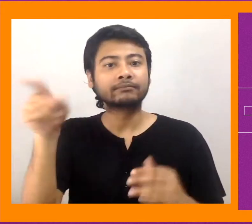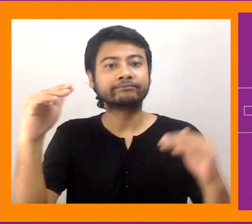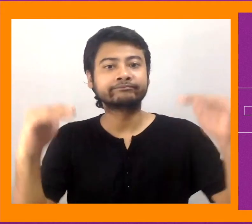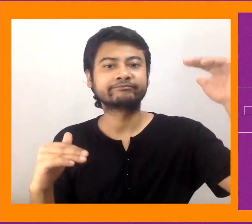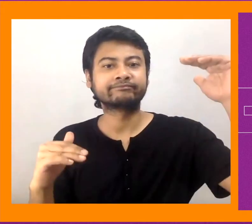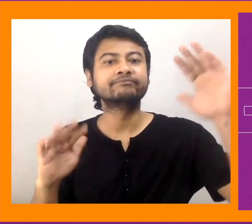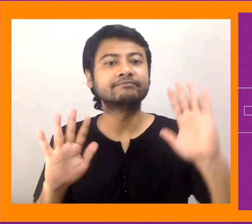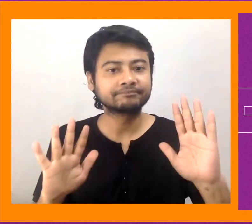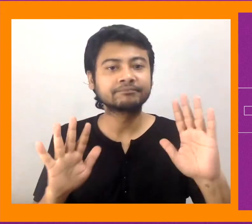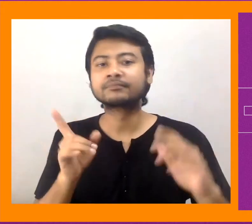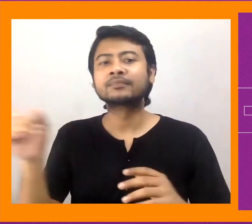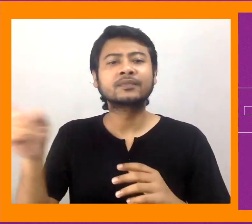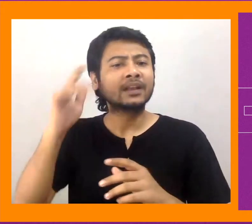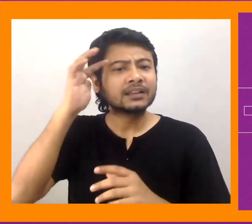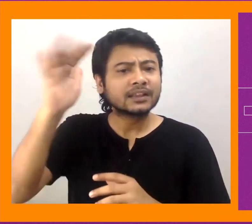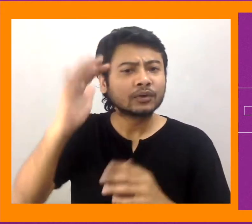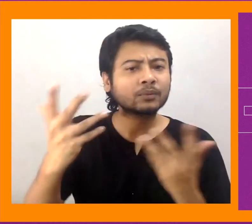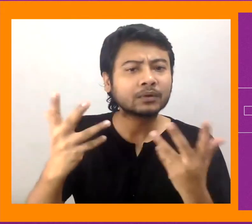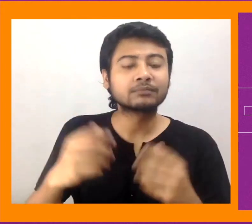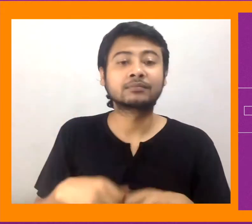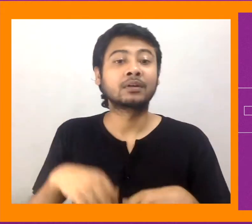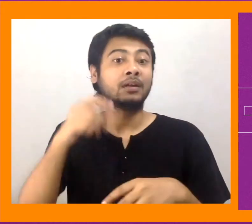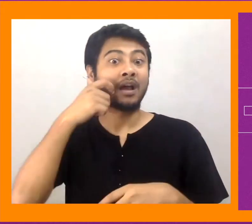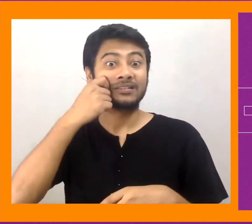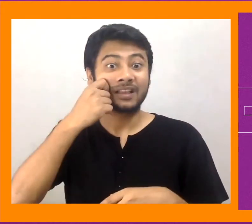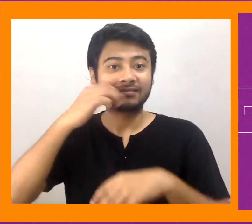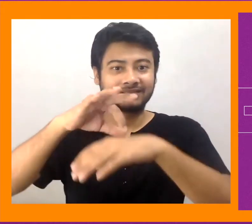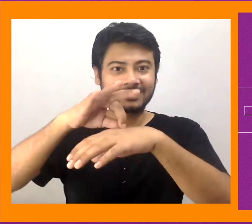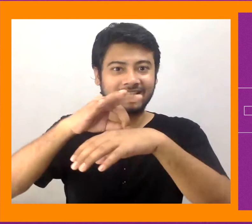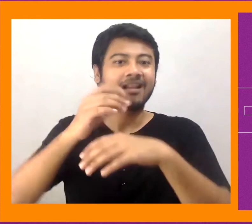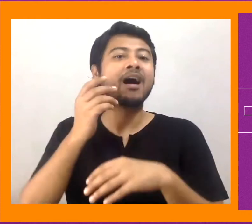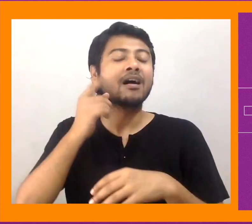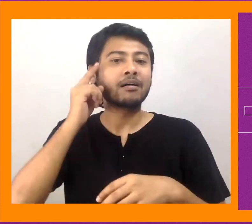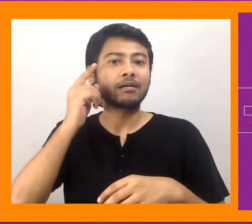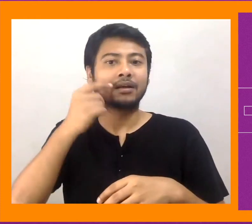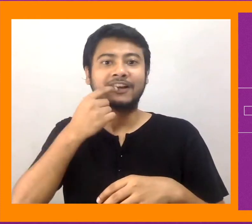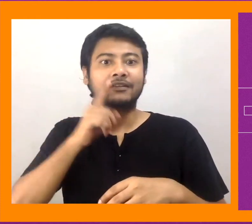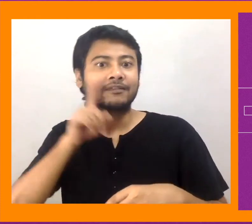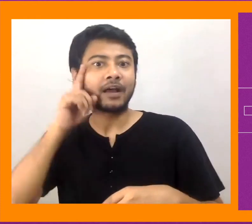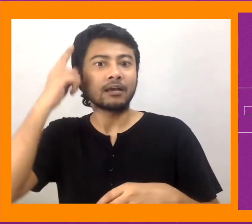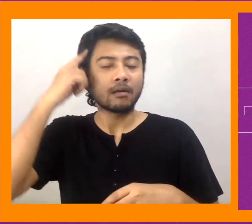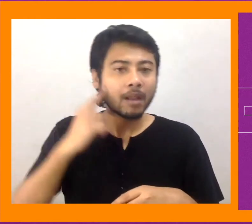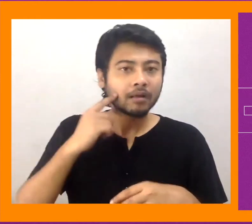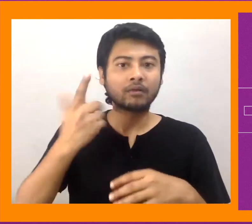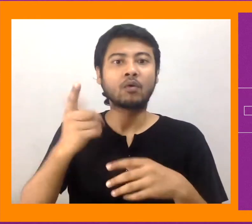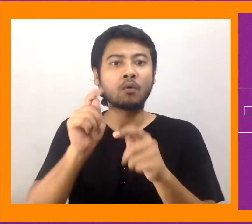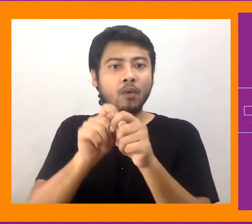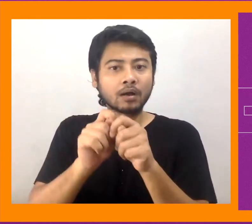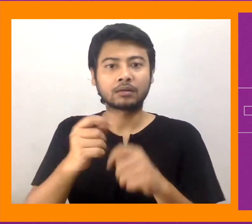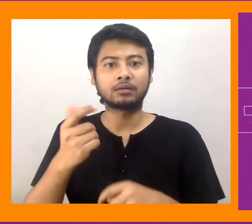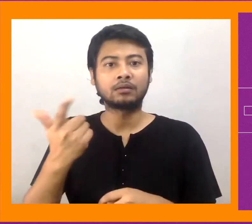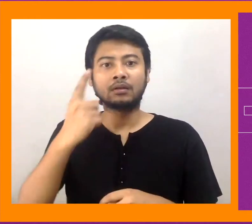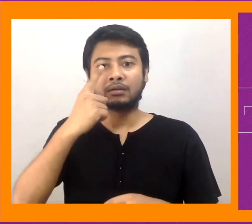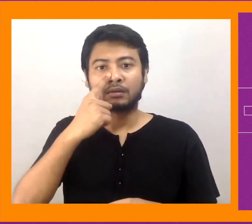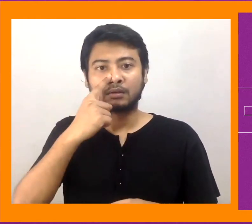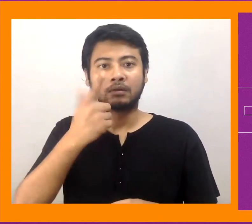simple analogy to an intersection, she argued that different aspects of a person's identity interact, overlap,